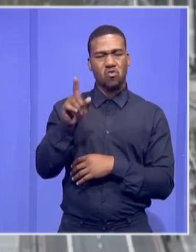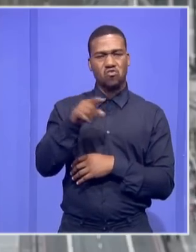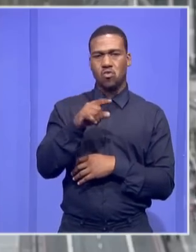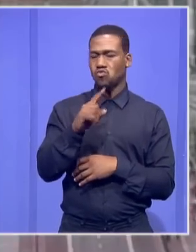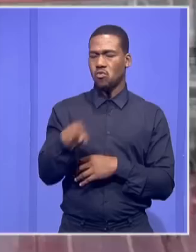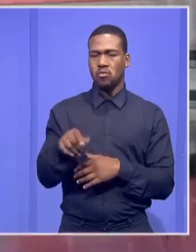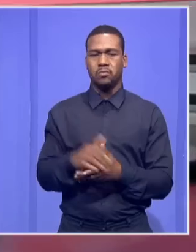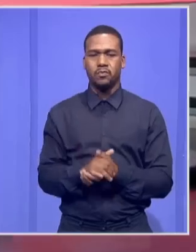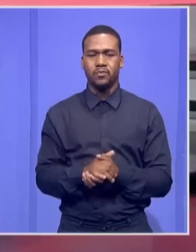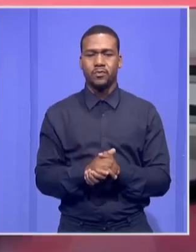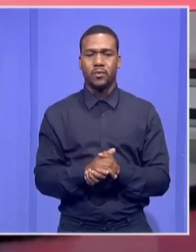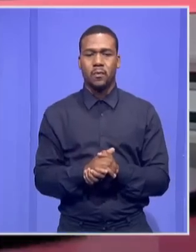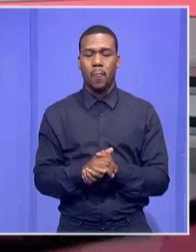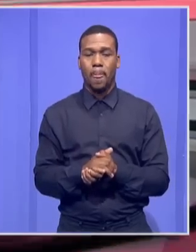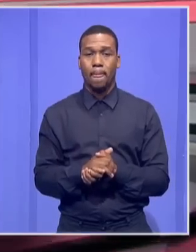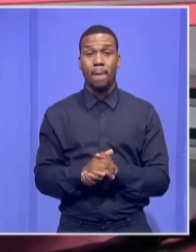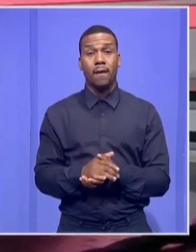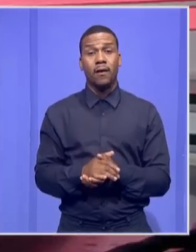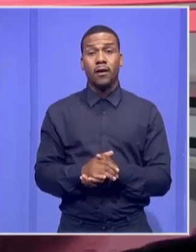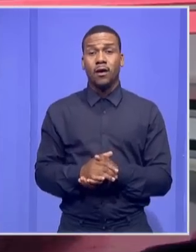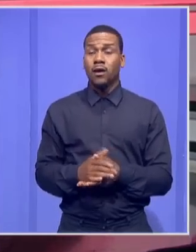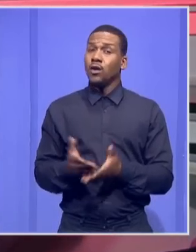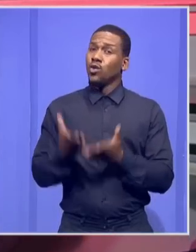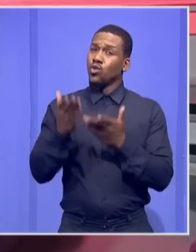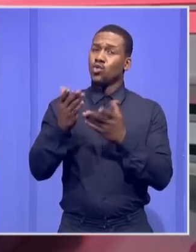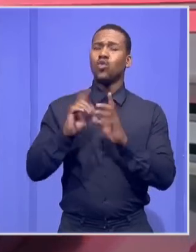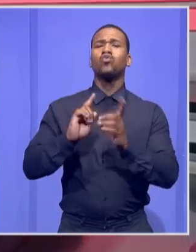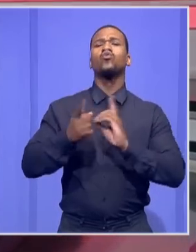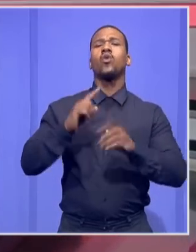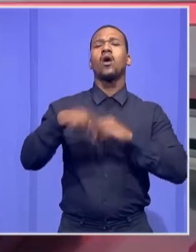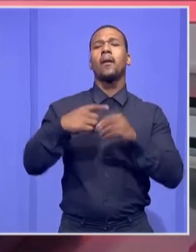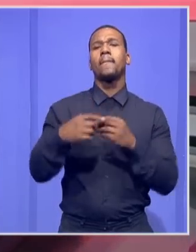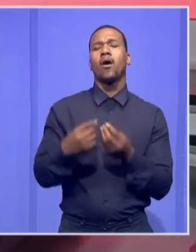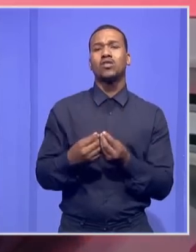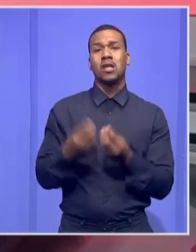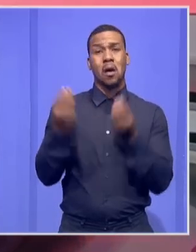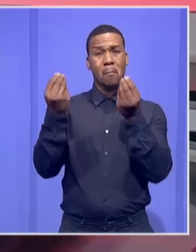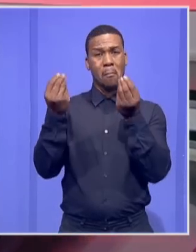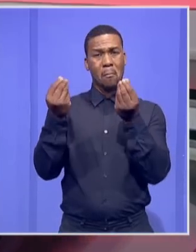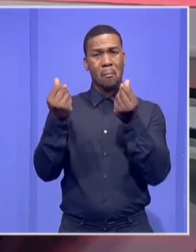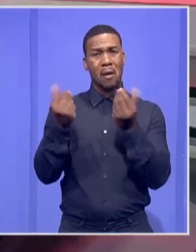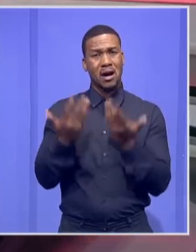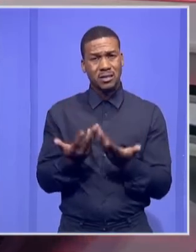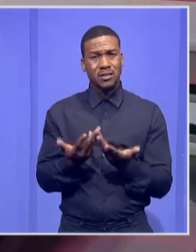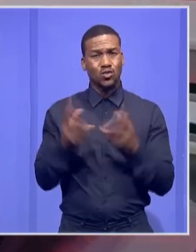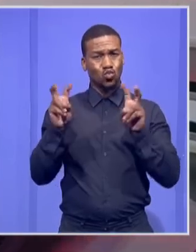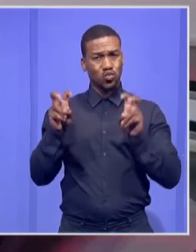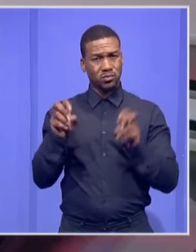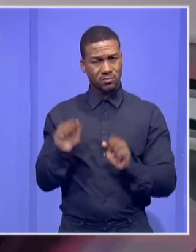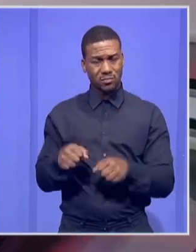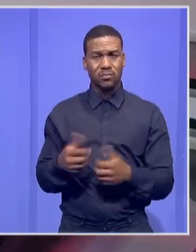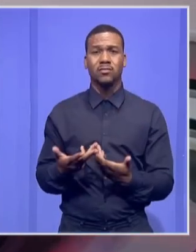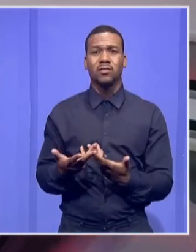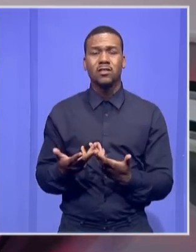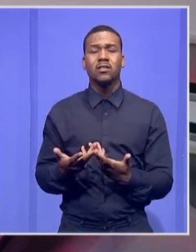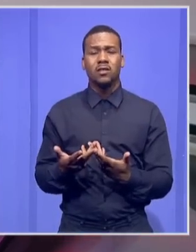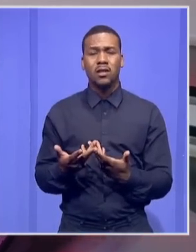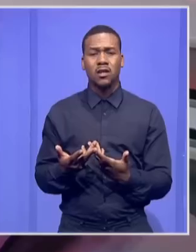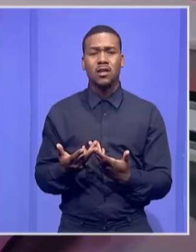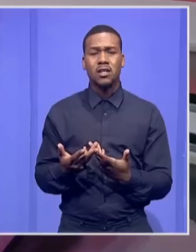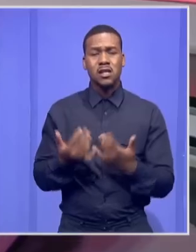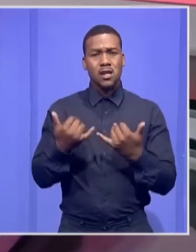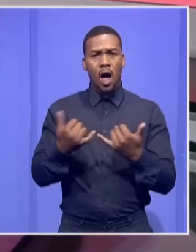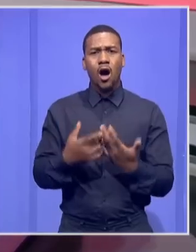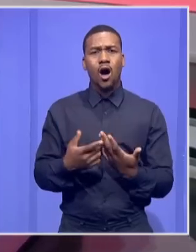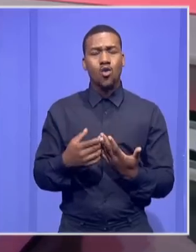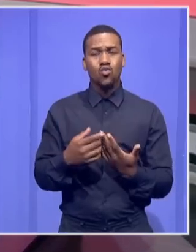you talk about the money side of things, and I think that that's a very important aspect because as you rightly painted a picture of the financial situation that the